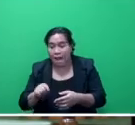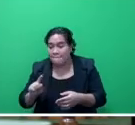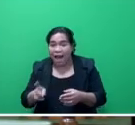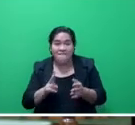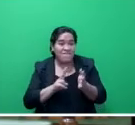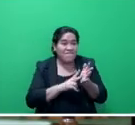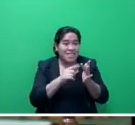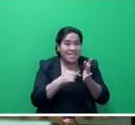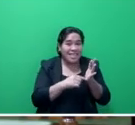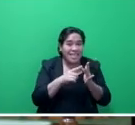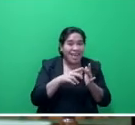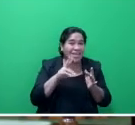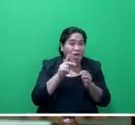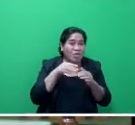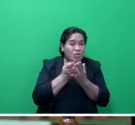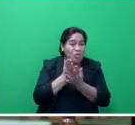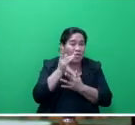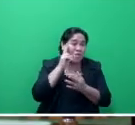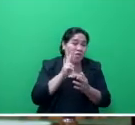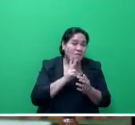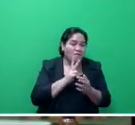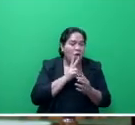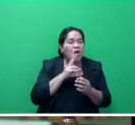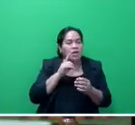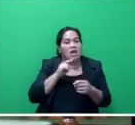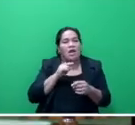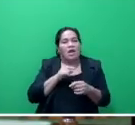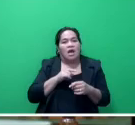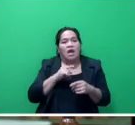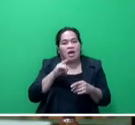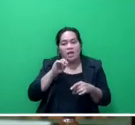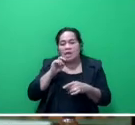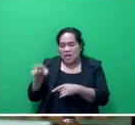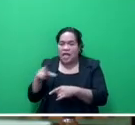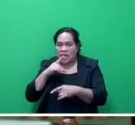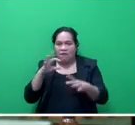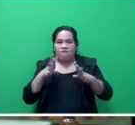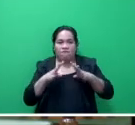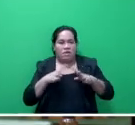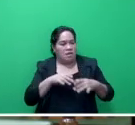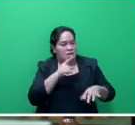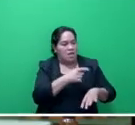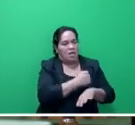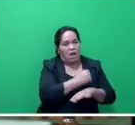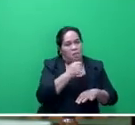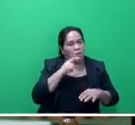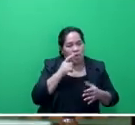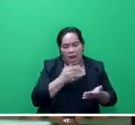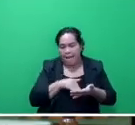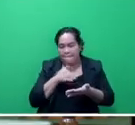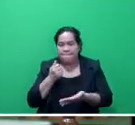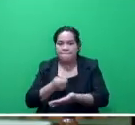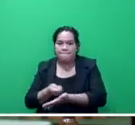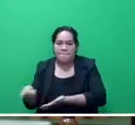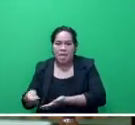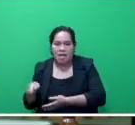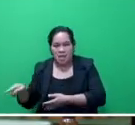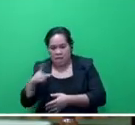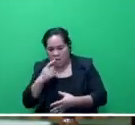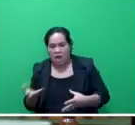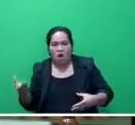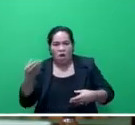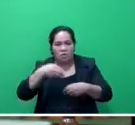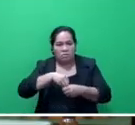to all businesses, small businesses. We'll pay for that cost for her to sign on to that and the monthly fees to the RBF. Mr.